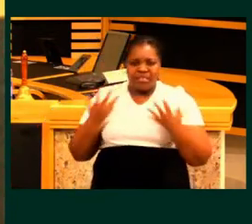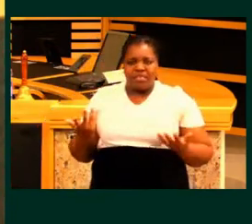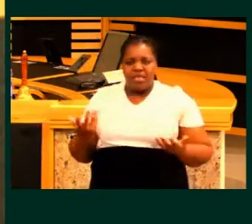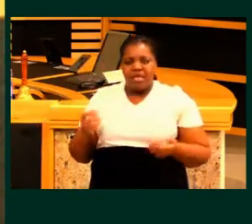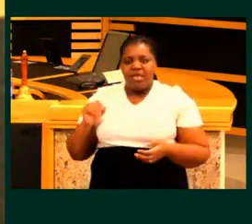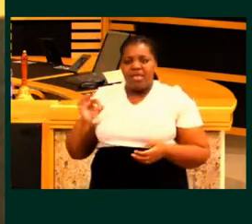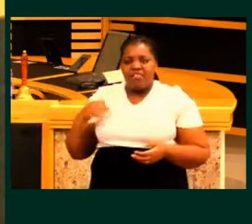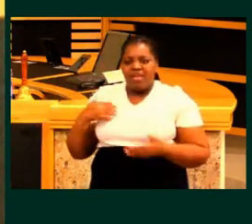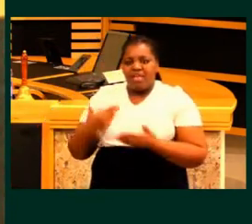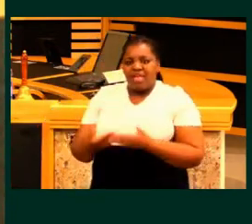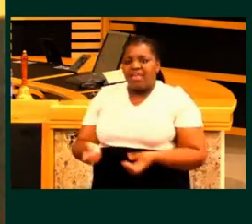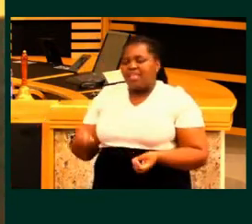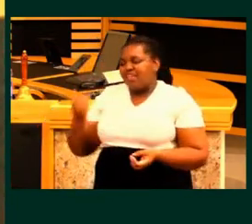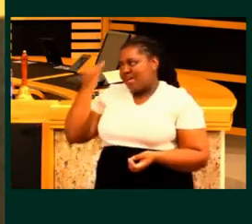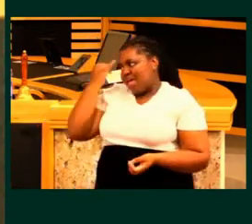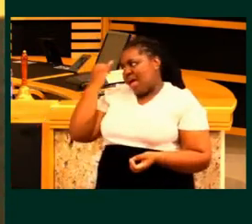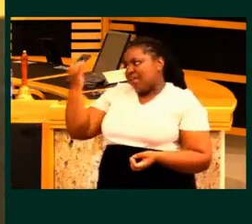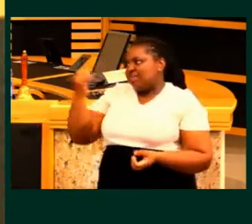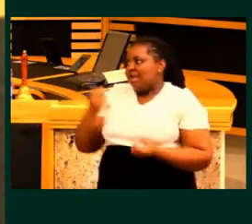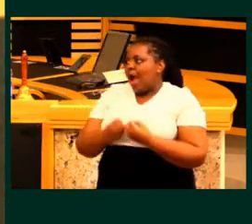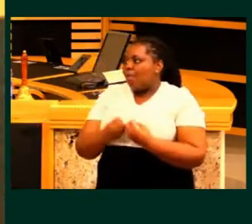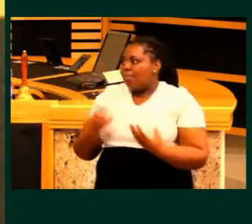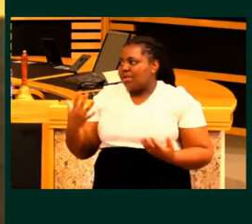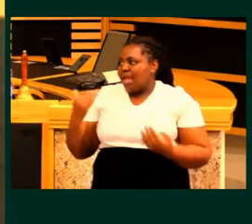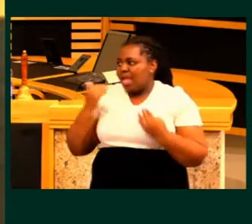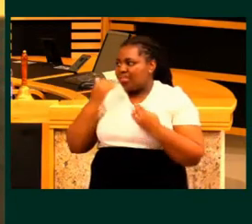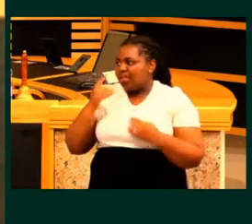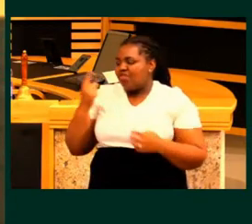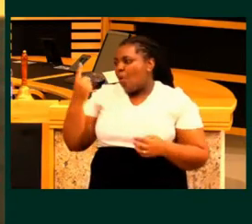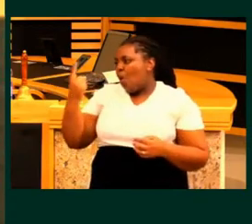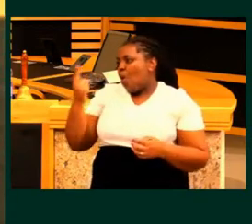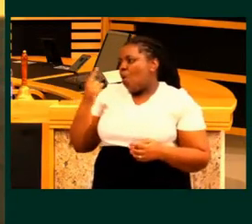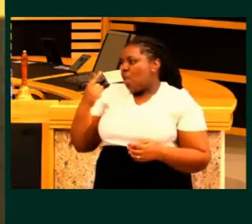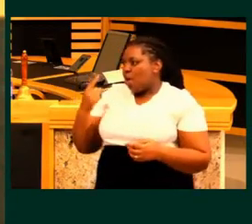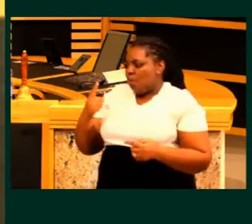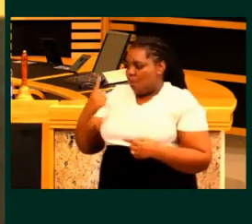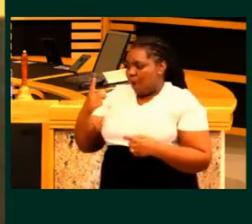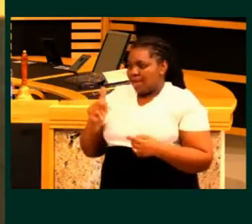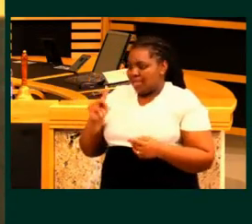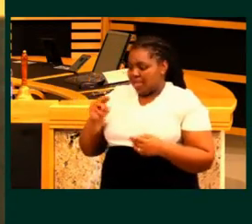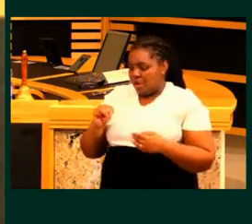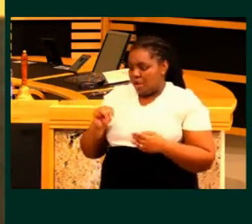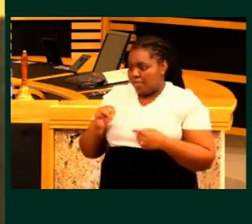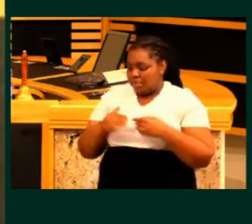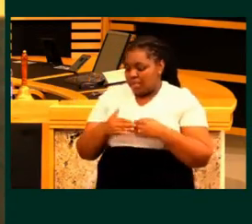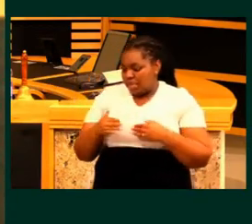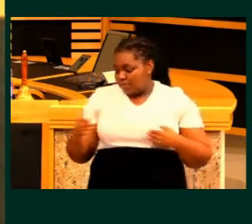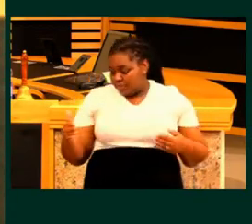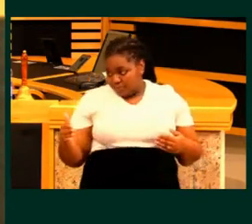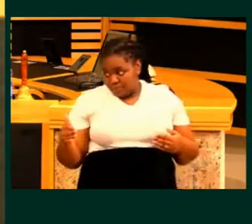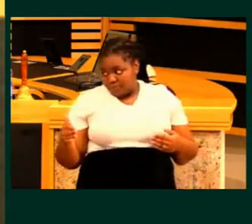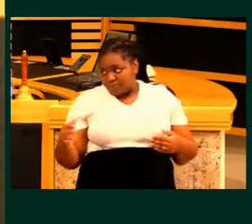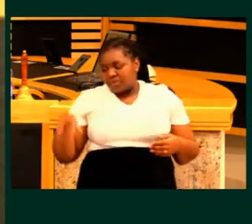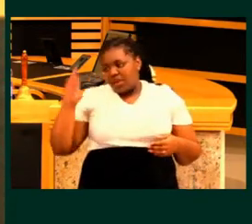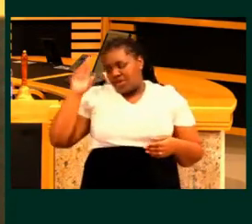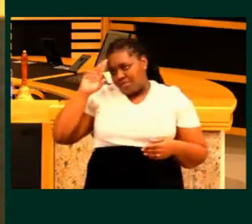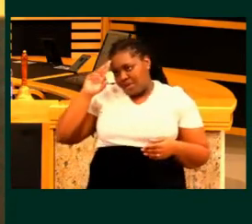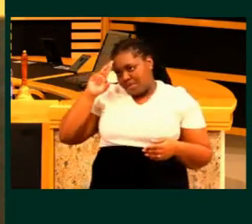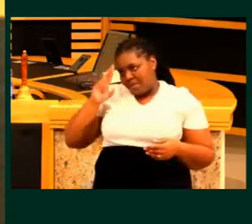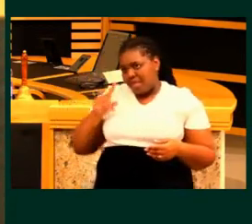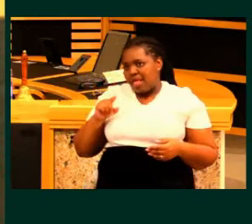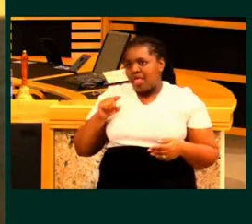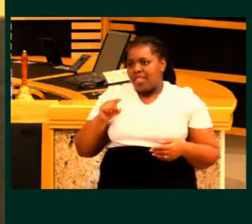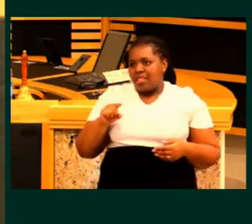I can just give you an idea of the amount of plastic for only 1 kilometer of this road and remember it's only a portion of the